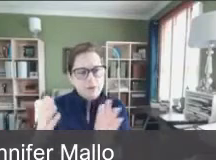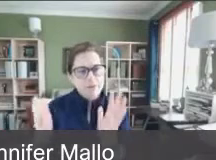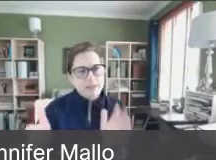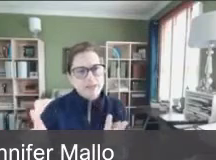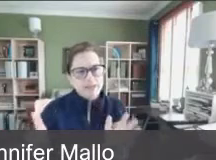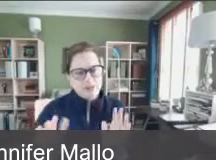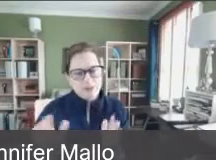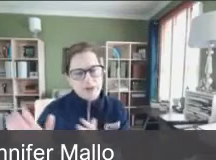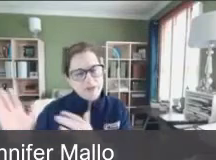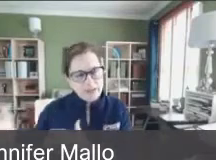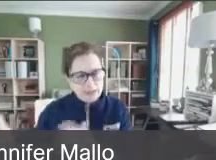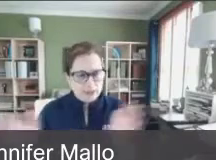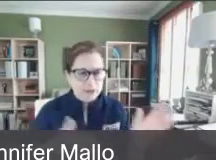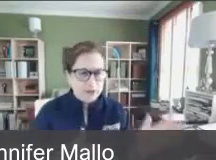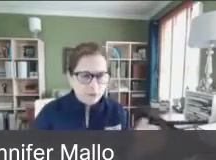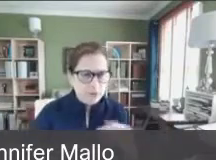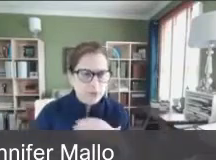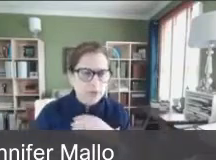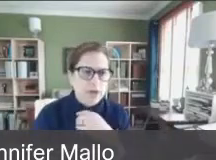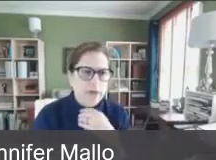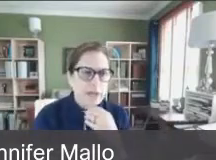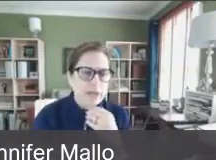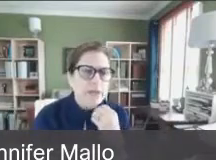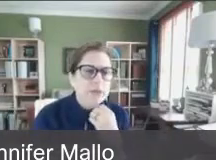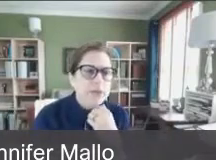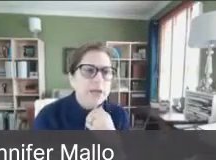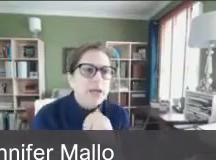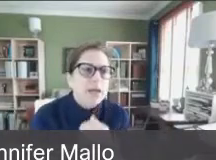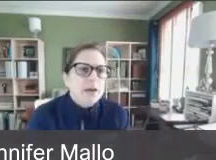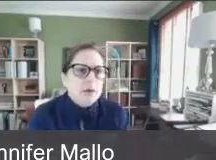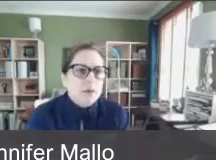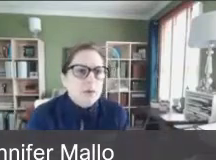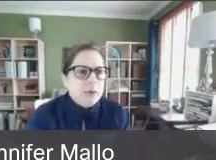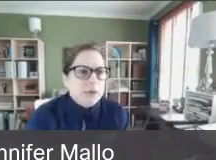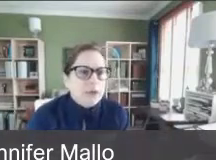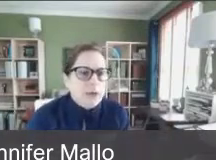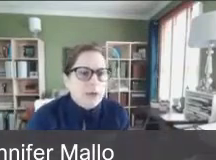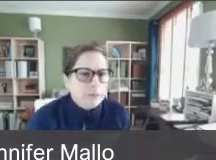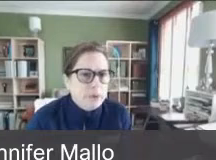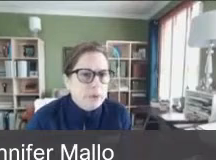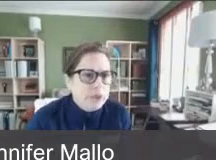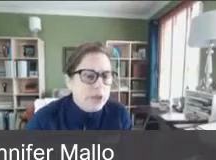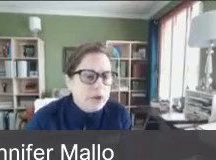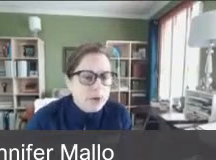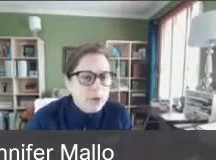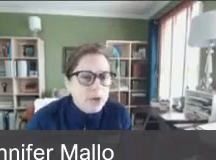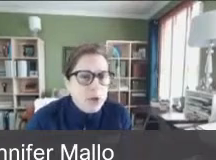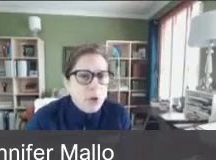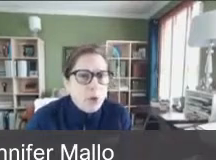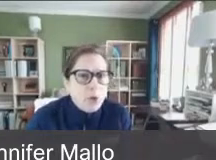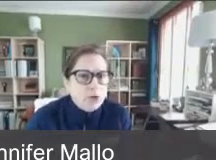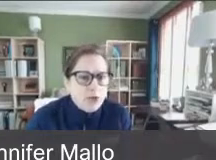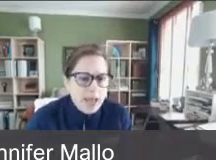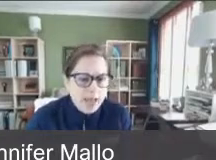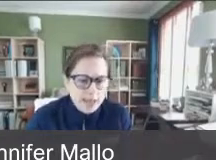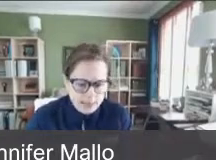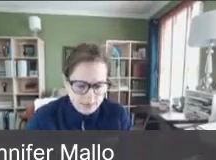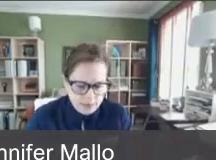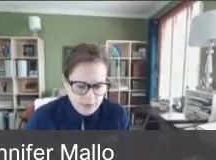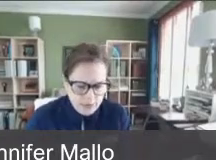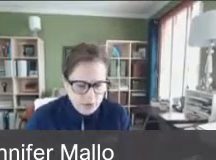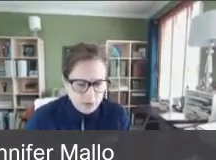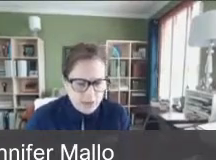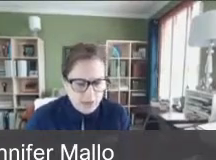So you can be certified for secondary or elementary or early childhood.